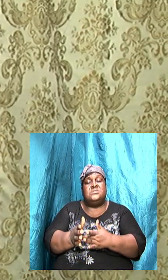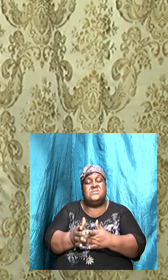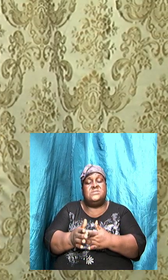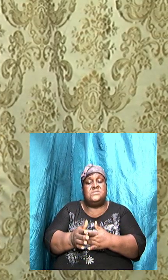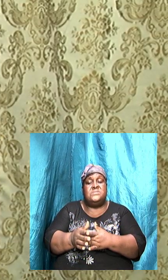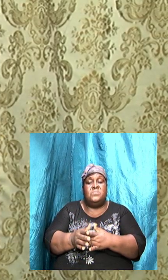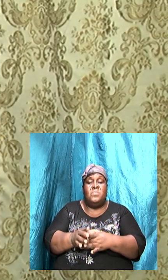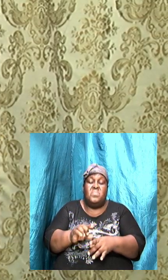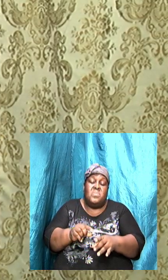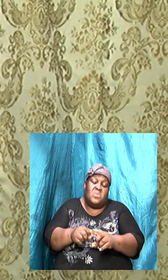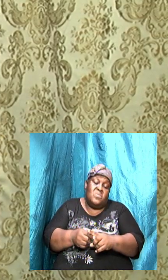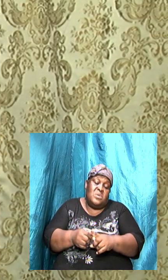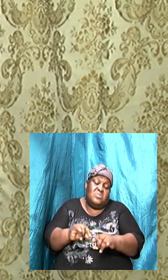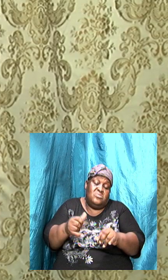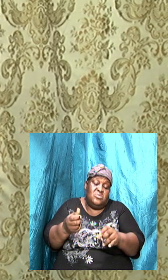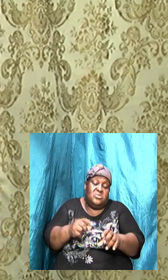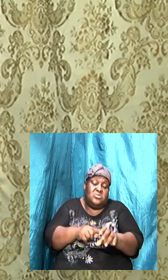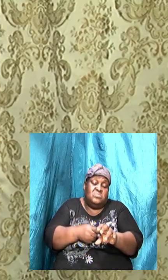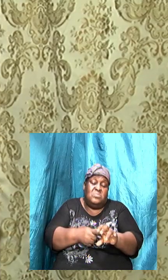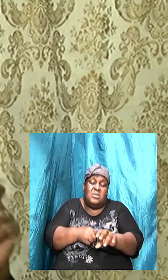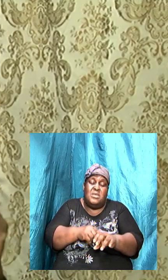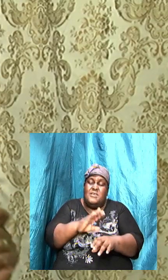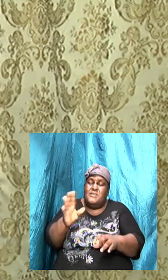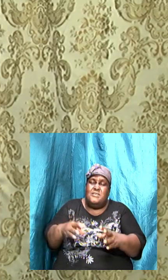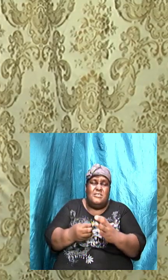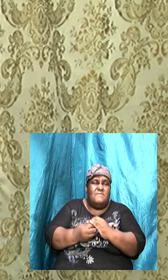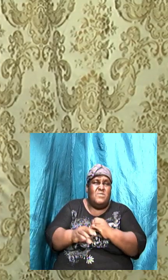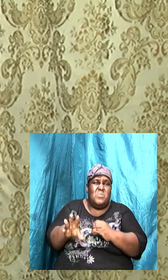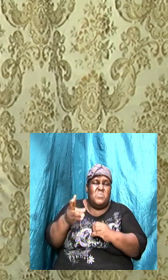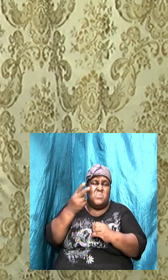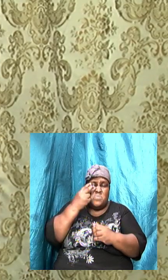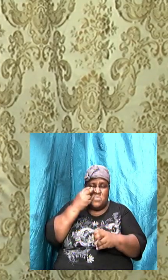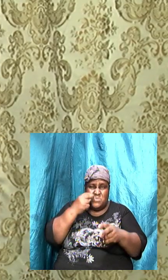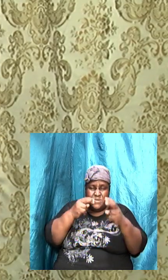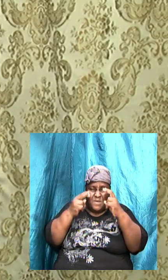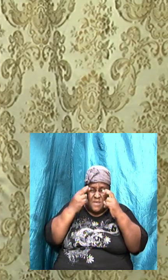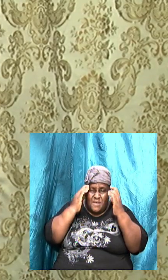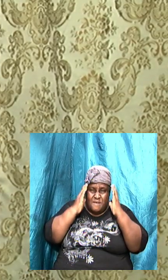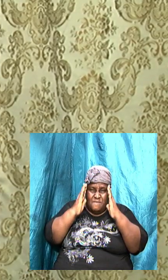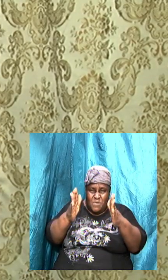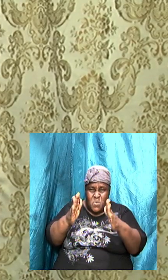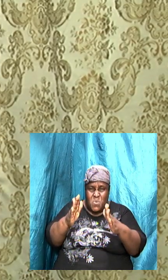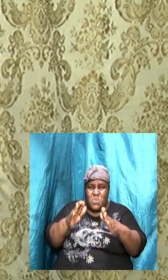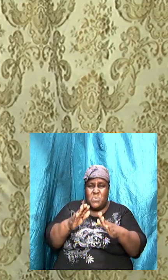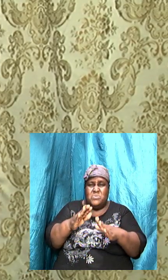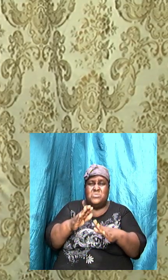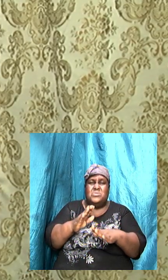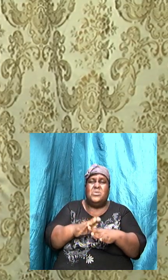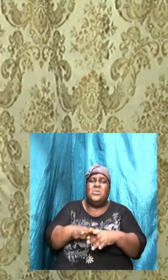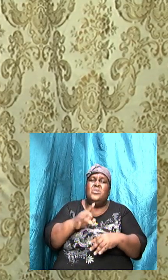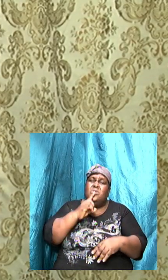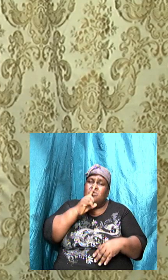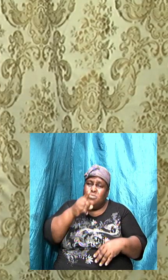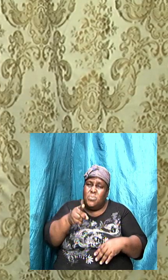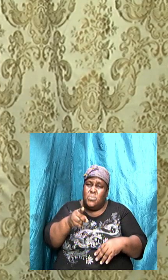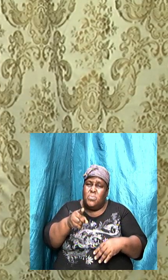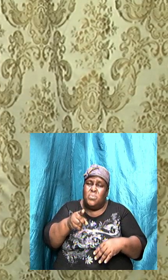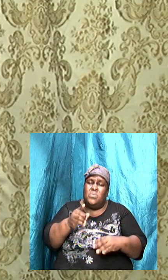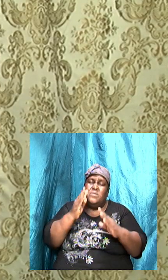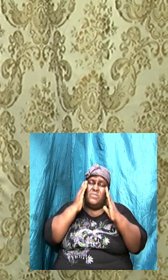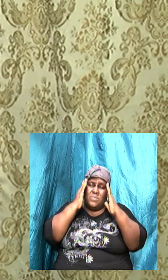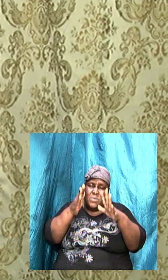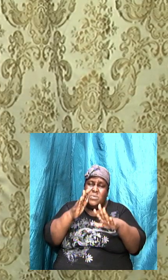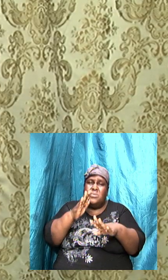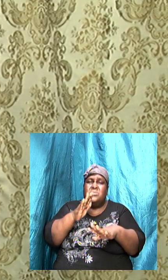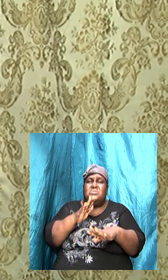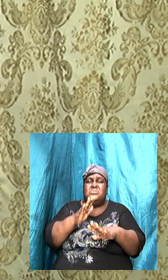just started that we must never lose sight of that fact. The focus of the book is about the